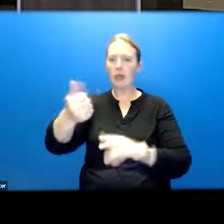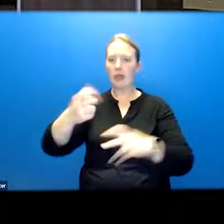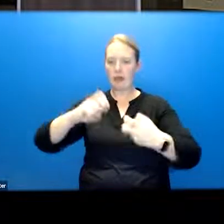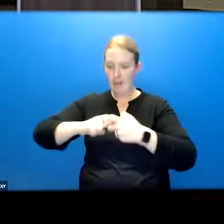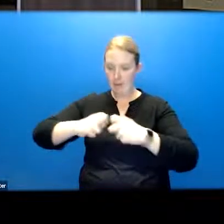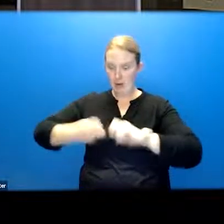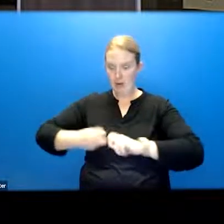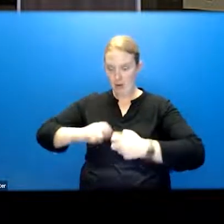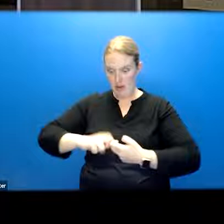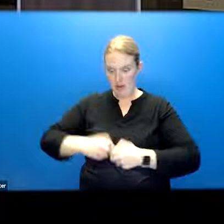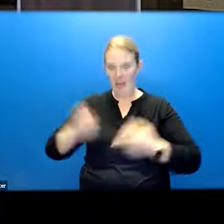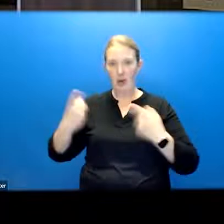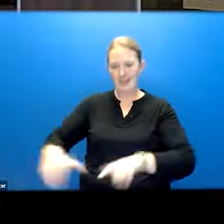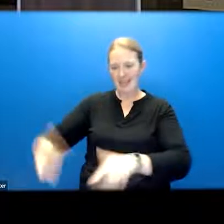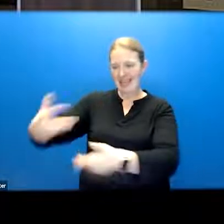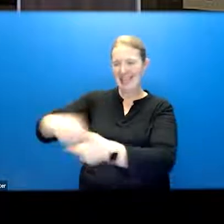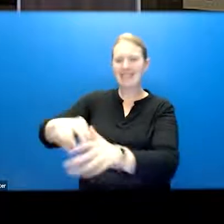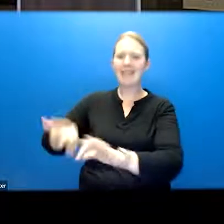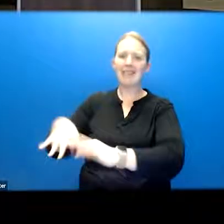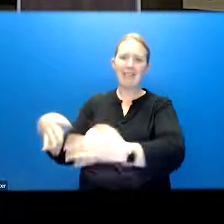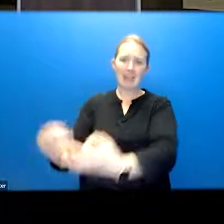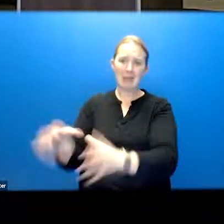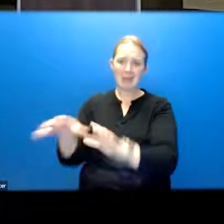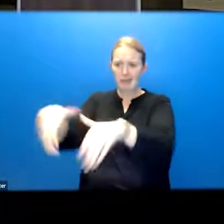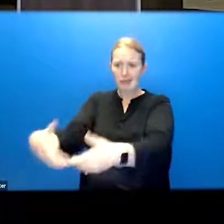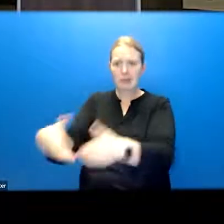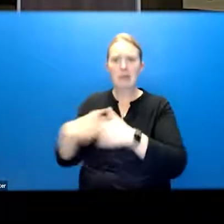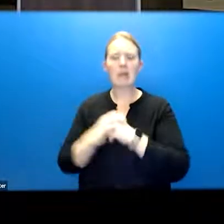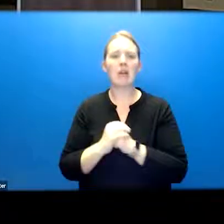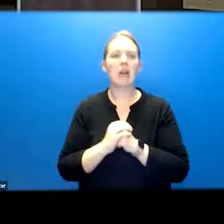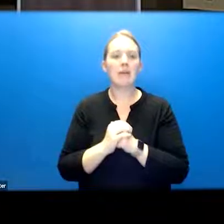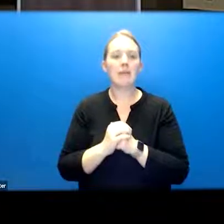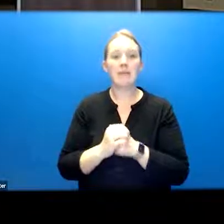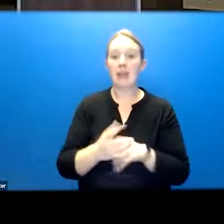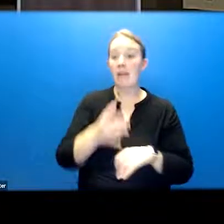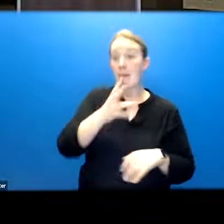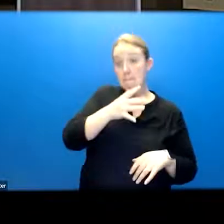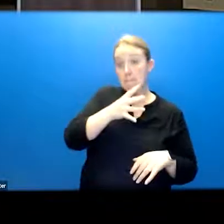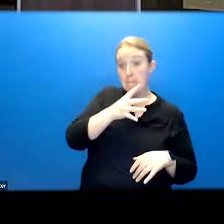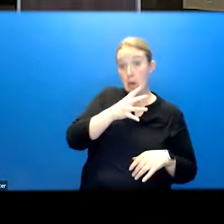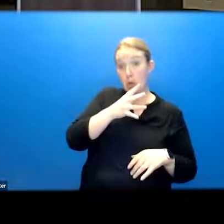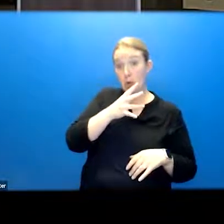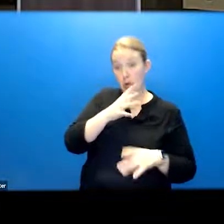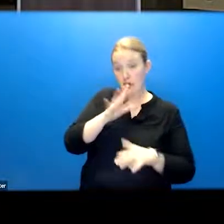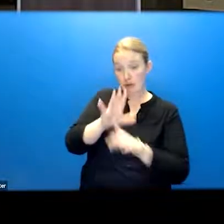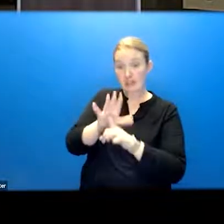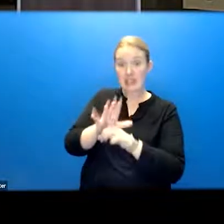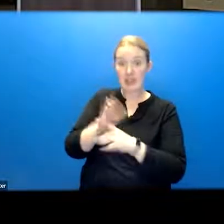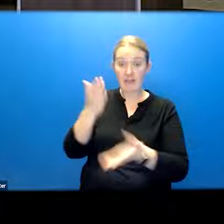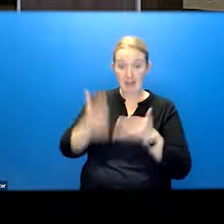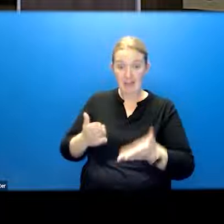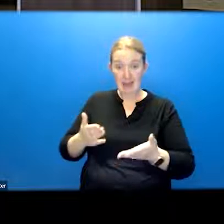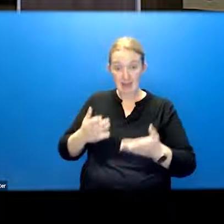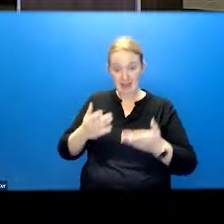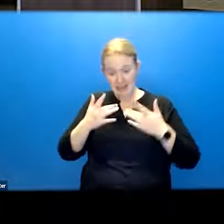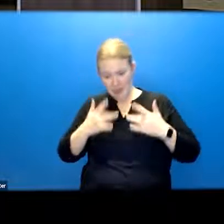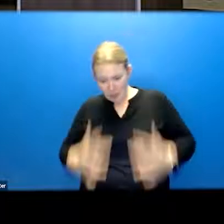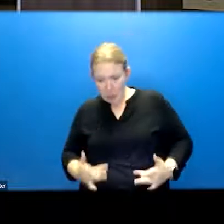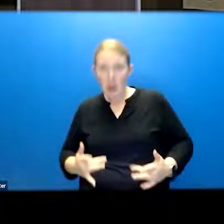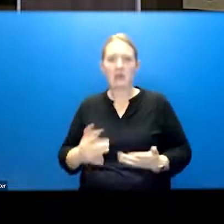that are going on within a family unit, whether it's a mother that is experiencing depression. And so where does she